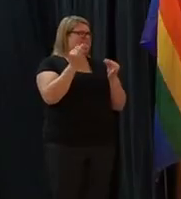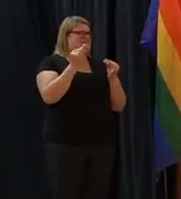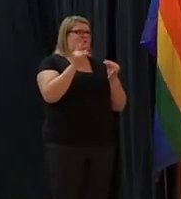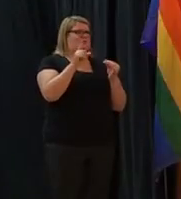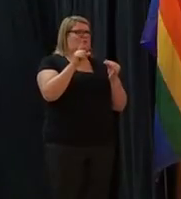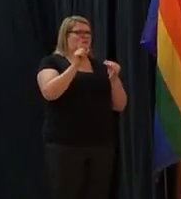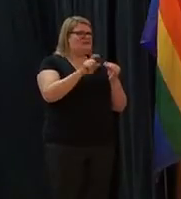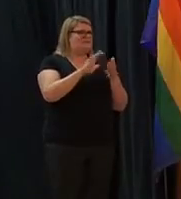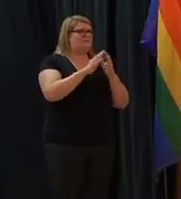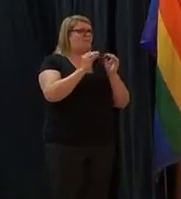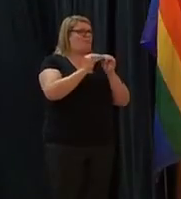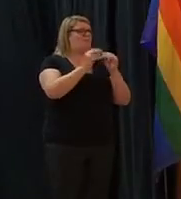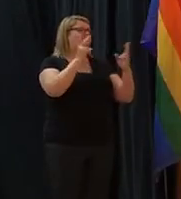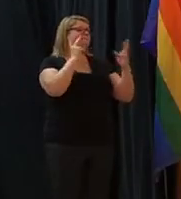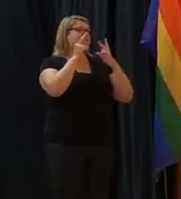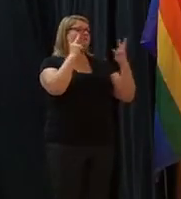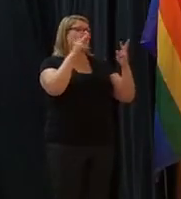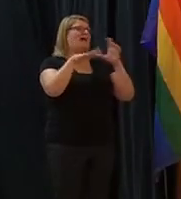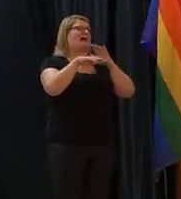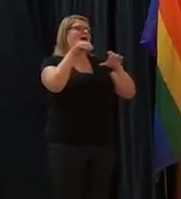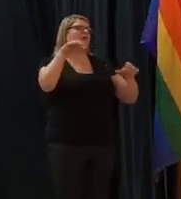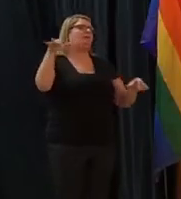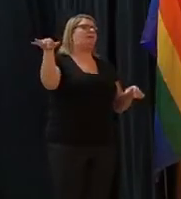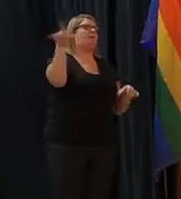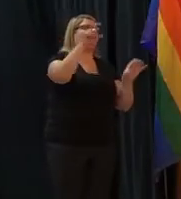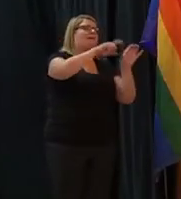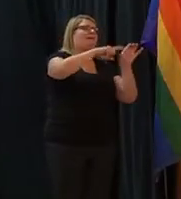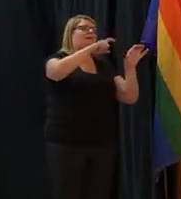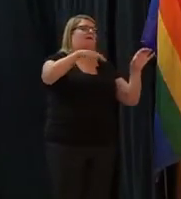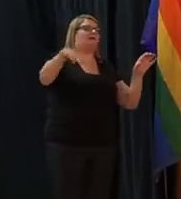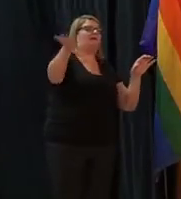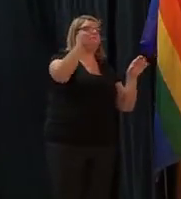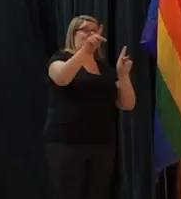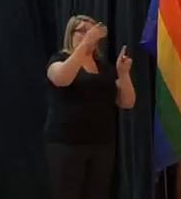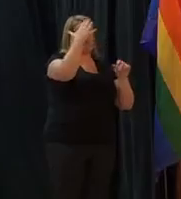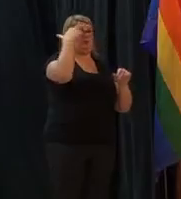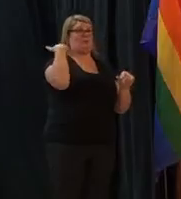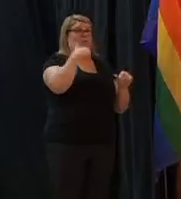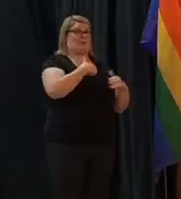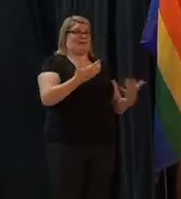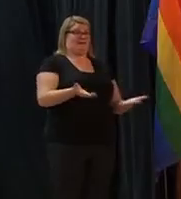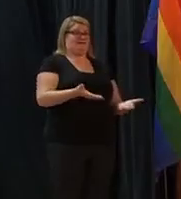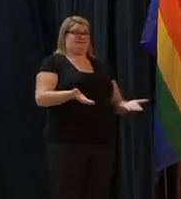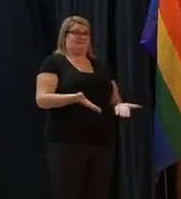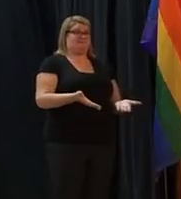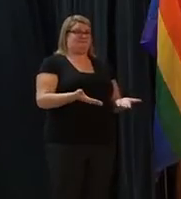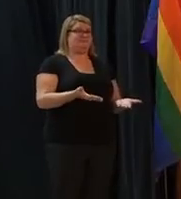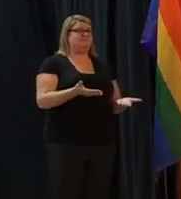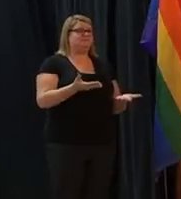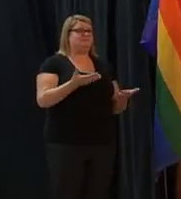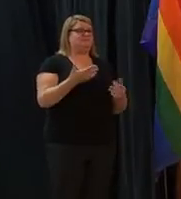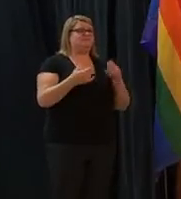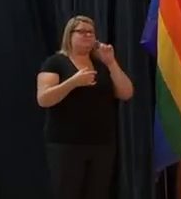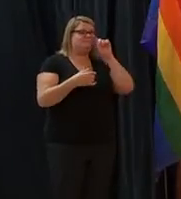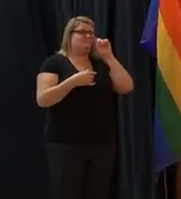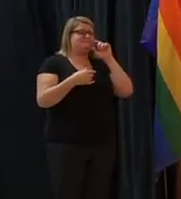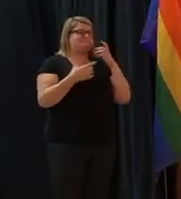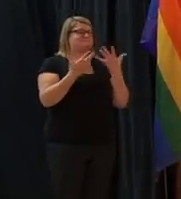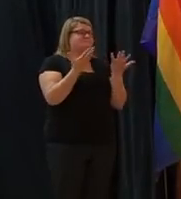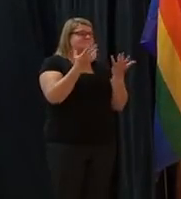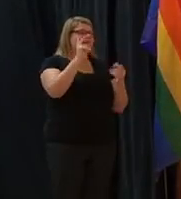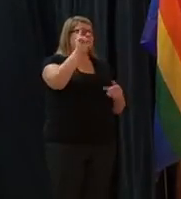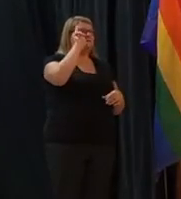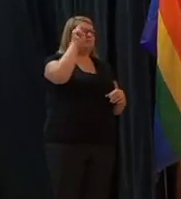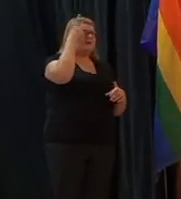we need to be more visible out there so that they know that we exist. So I think inclusiveness in politics